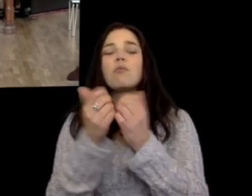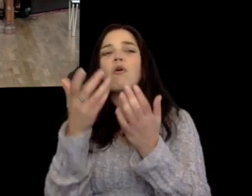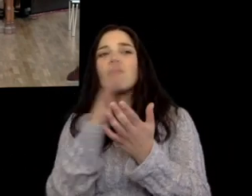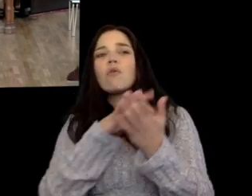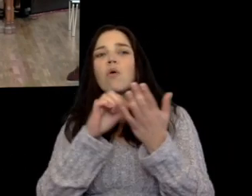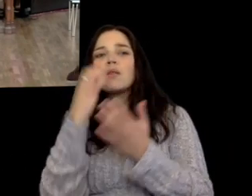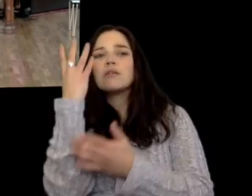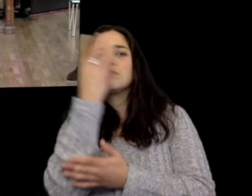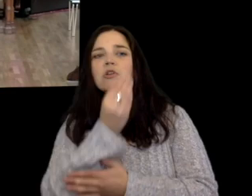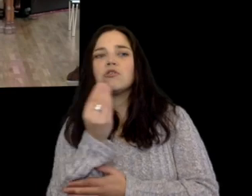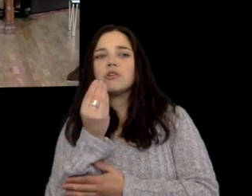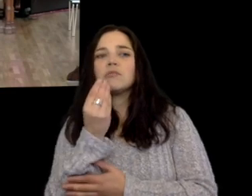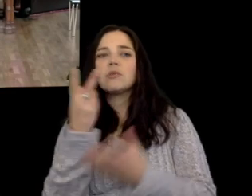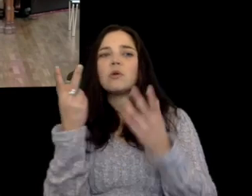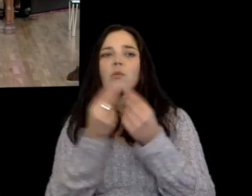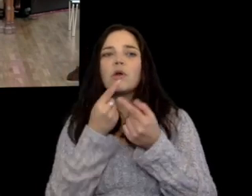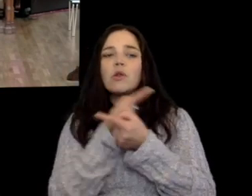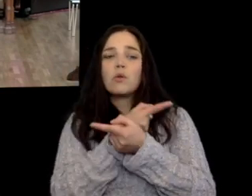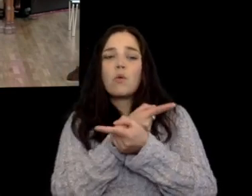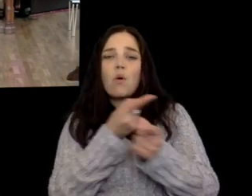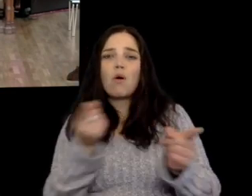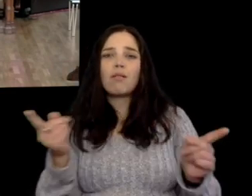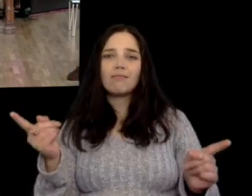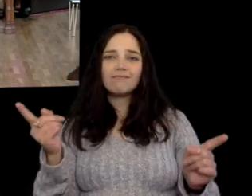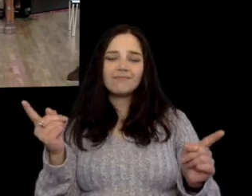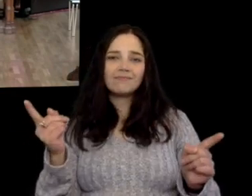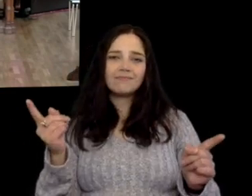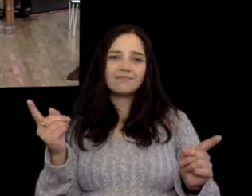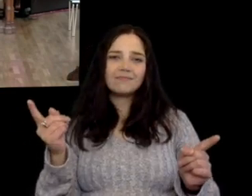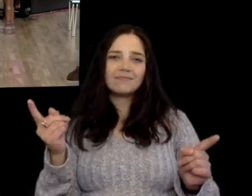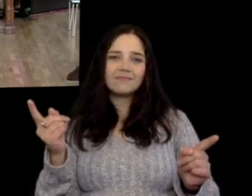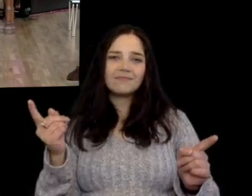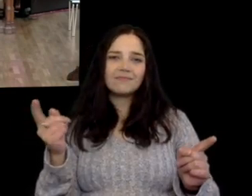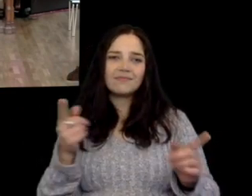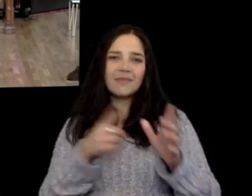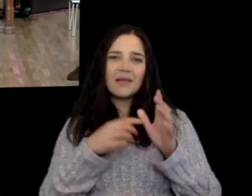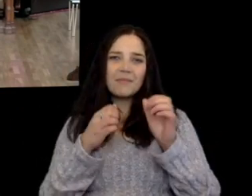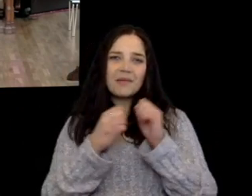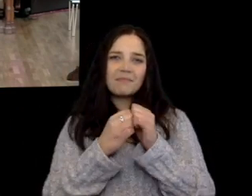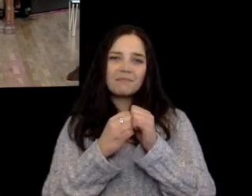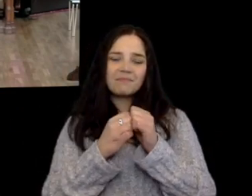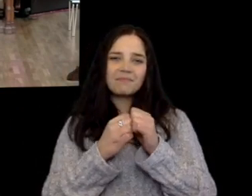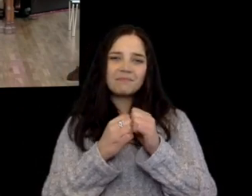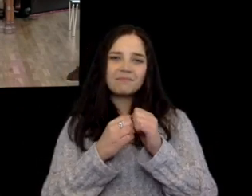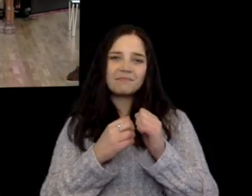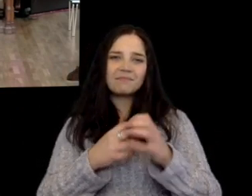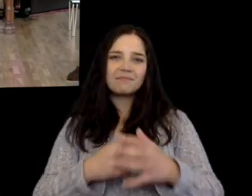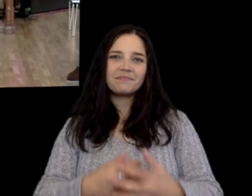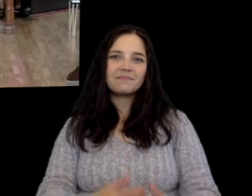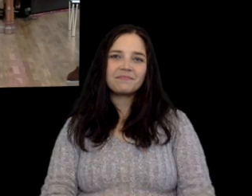Holy Spirit be with you all. Amen.